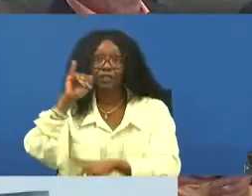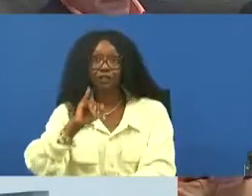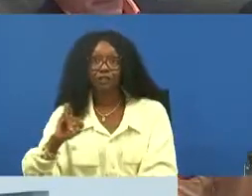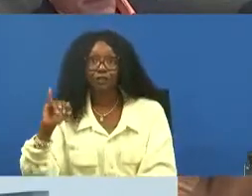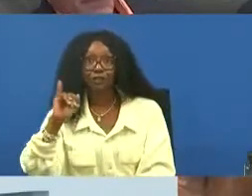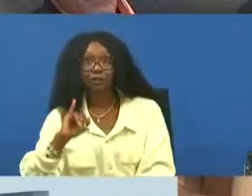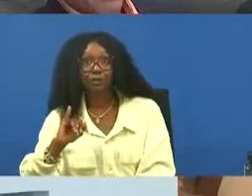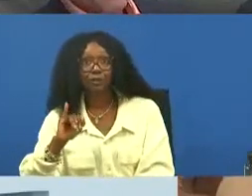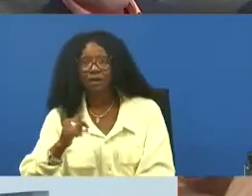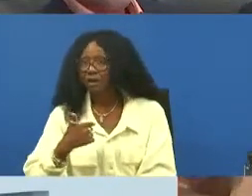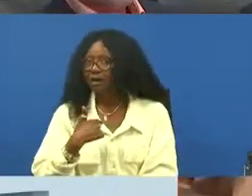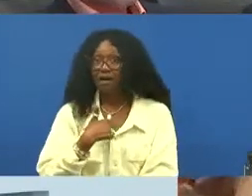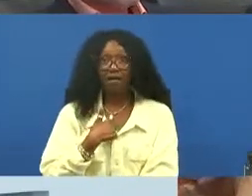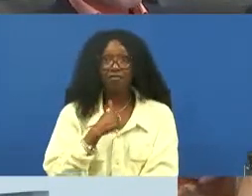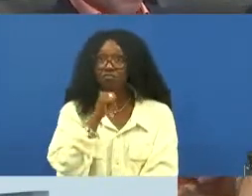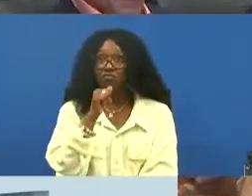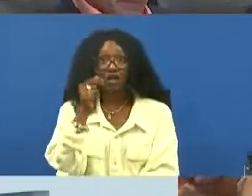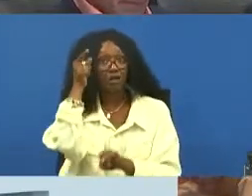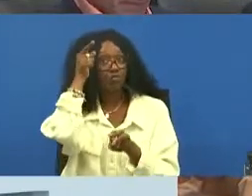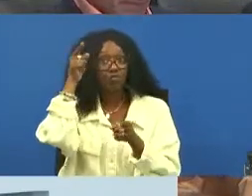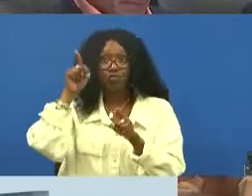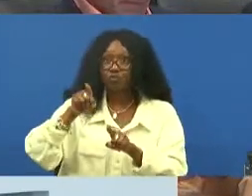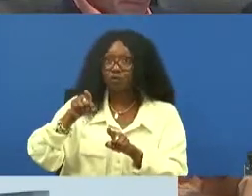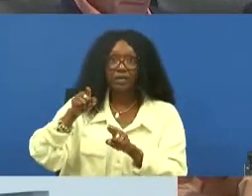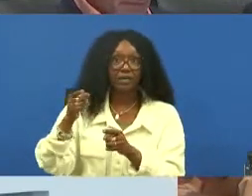I am totally against this piece of property